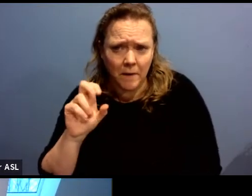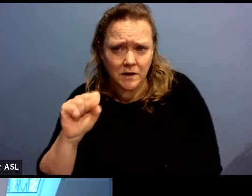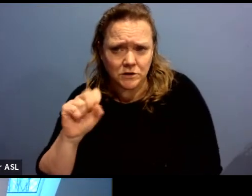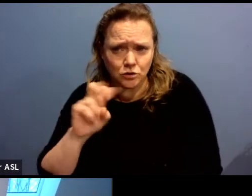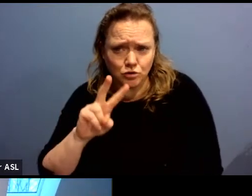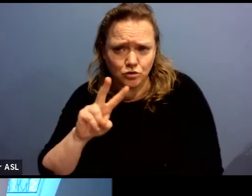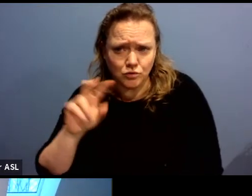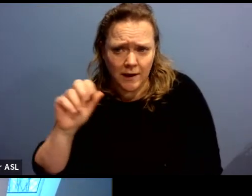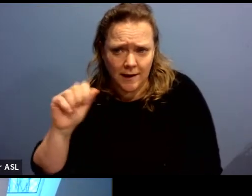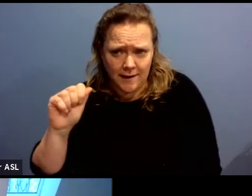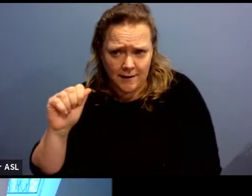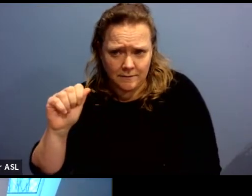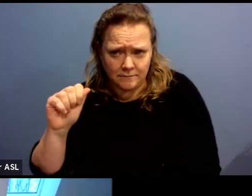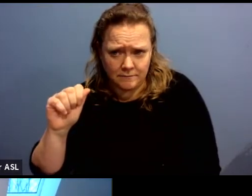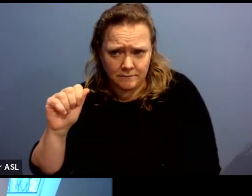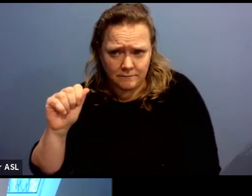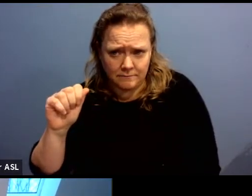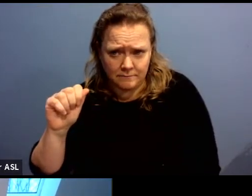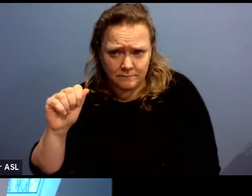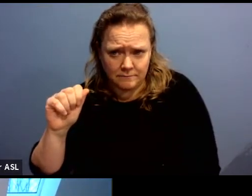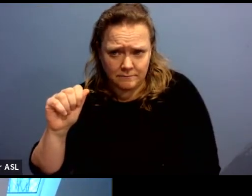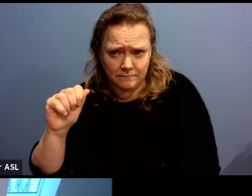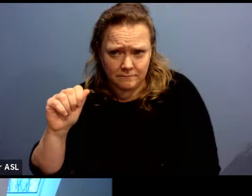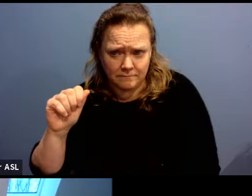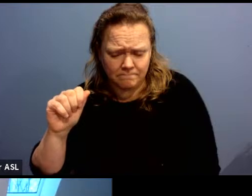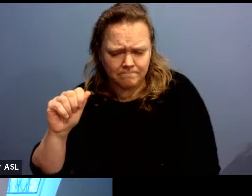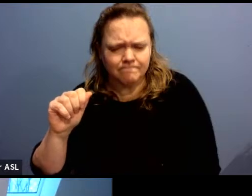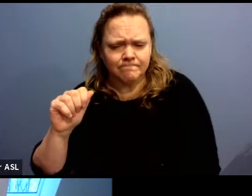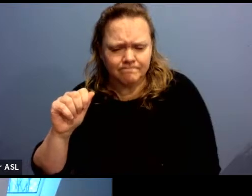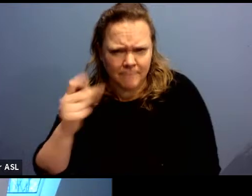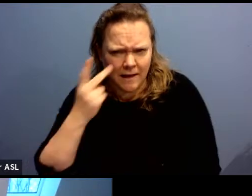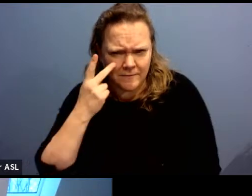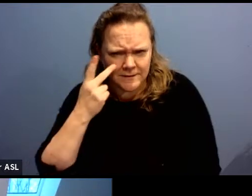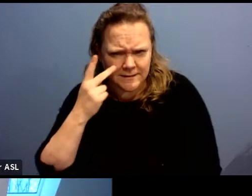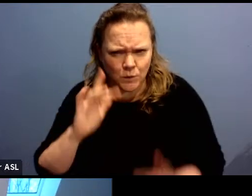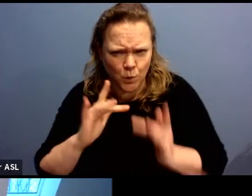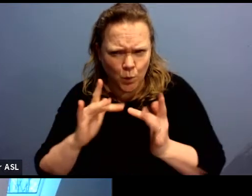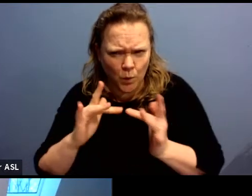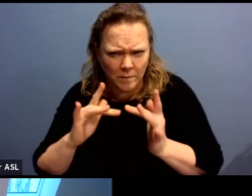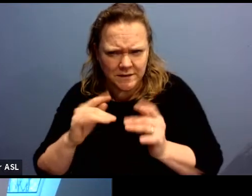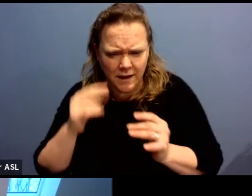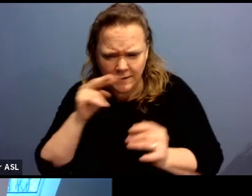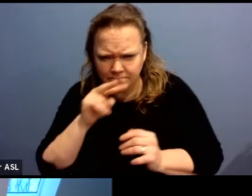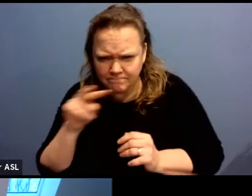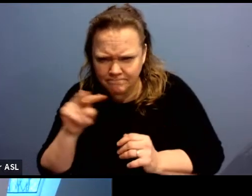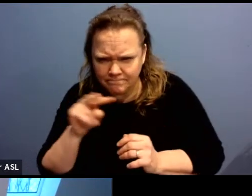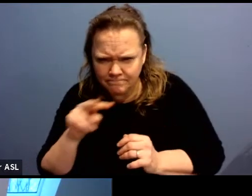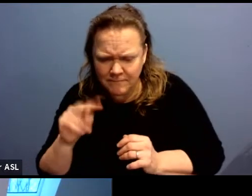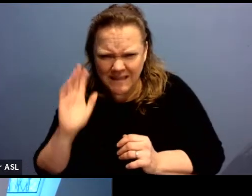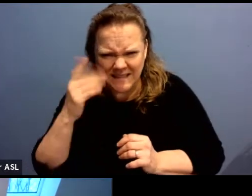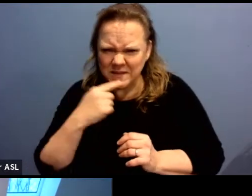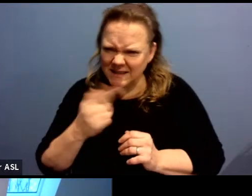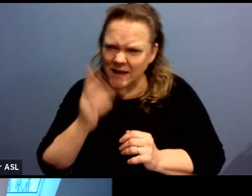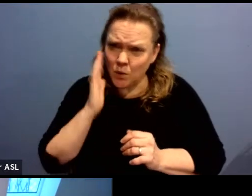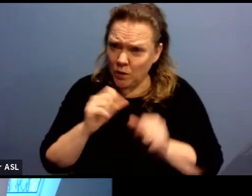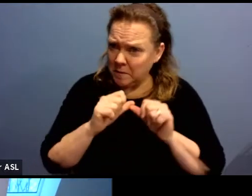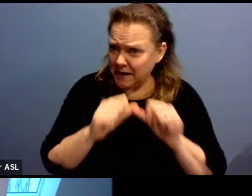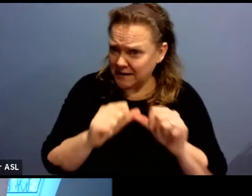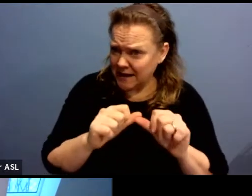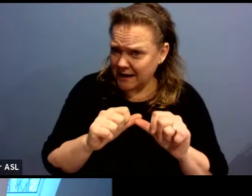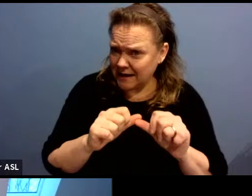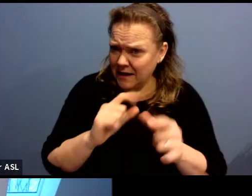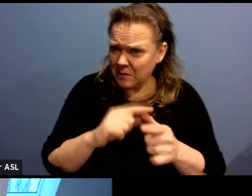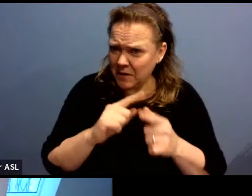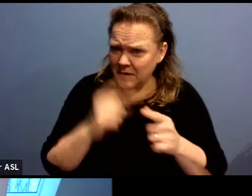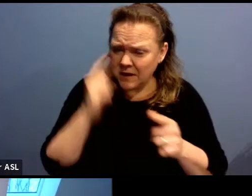noticed under the current information on the website, it looks like you're going to maintain that. But then it had a link to some proposed changes.